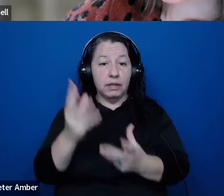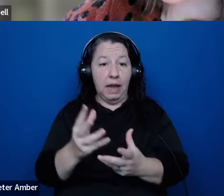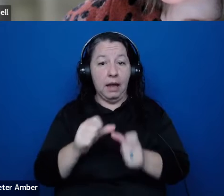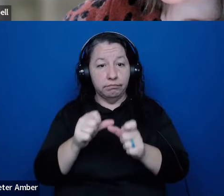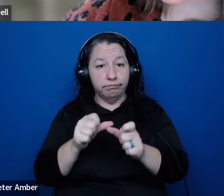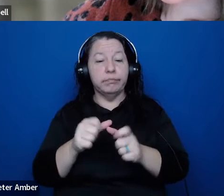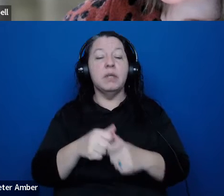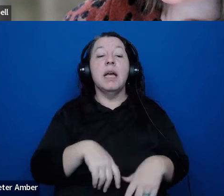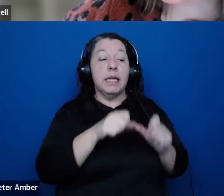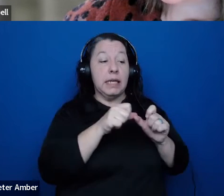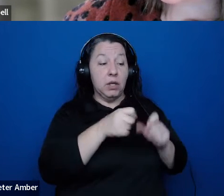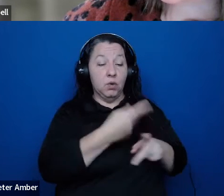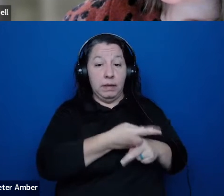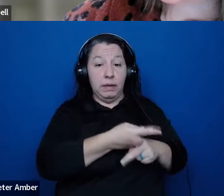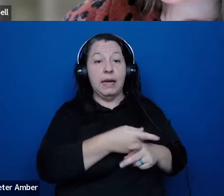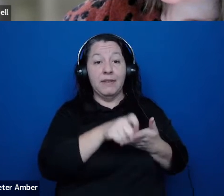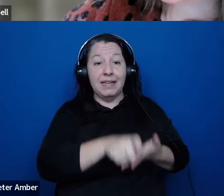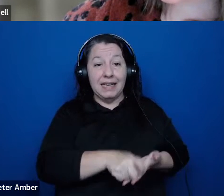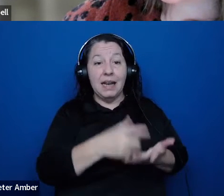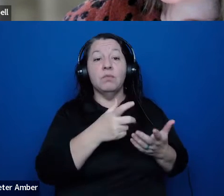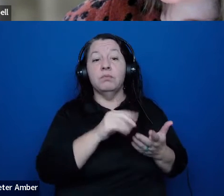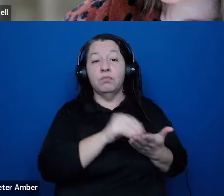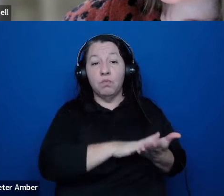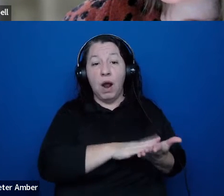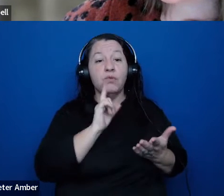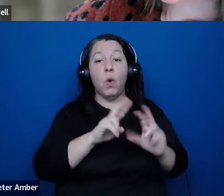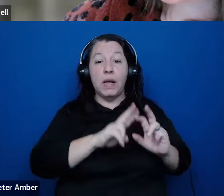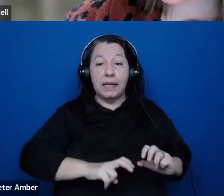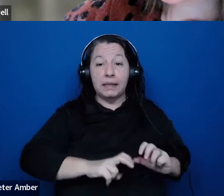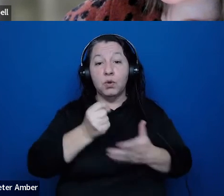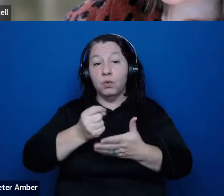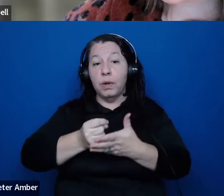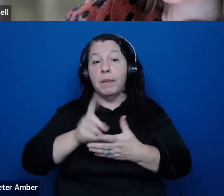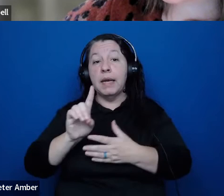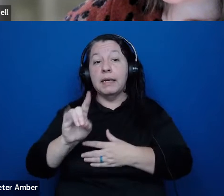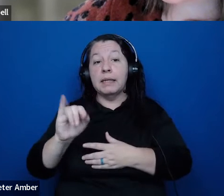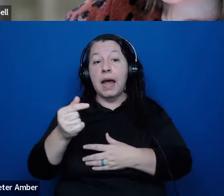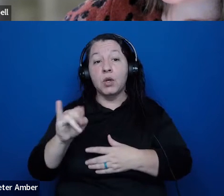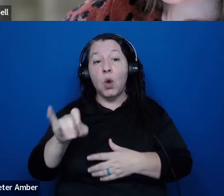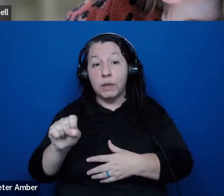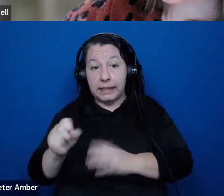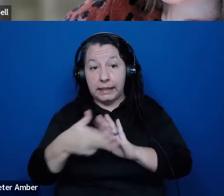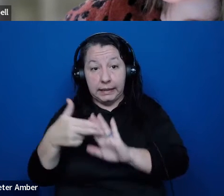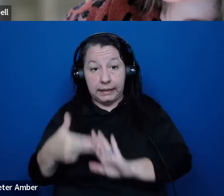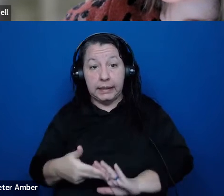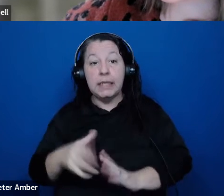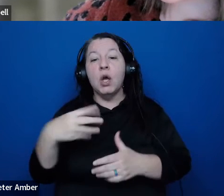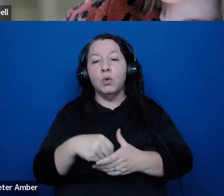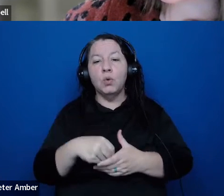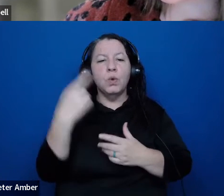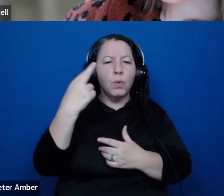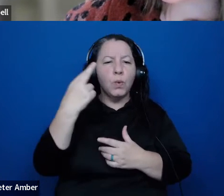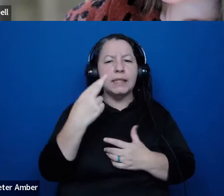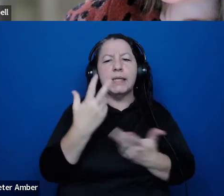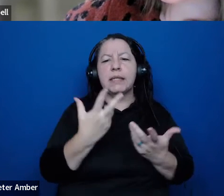records of assessment, treatment, and diagnoses, including reasons justifying decisions not to treat or